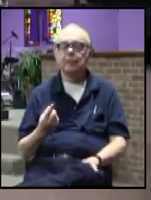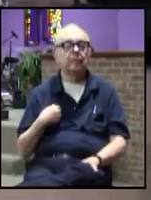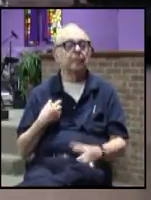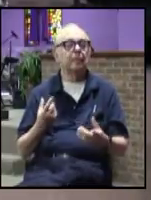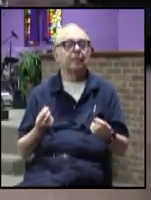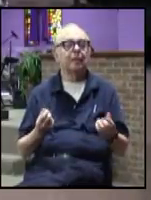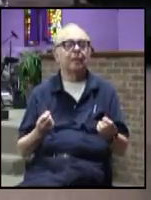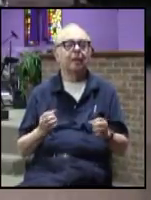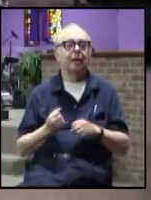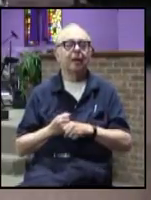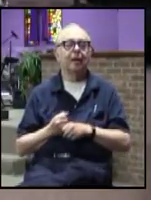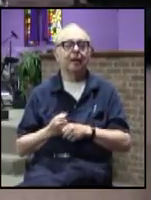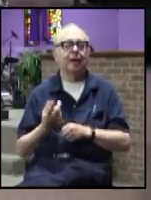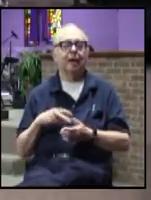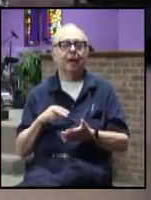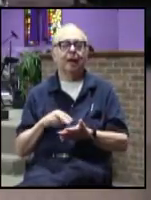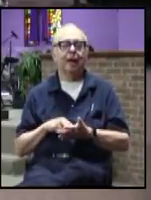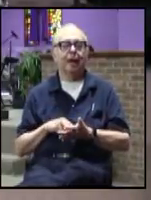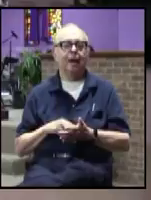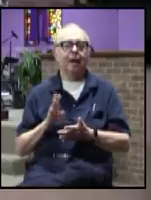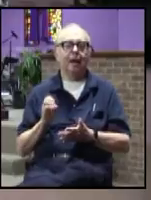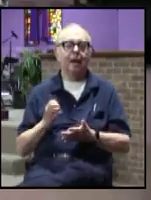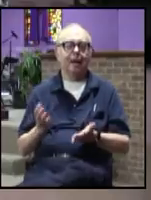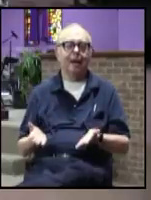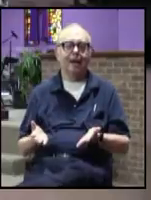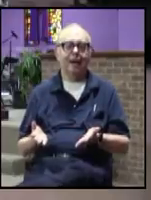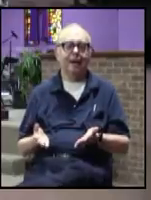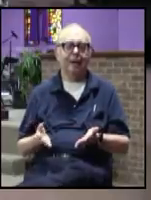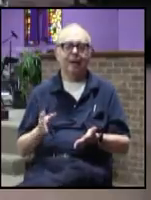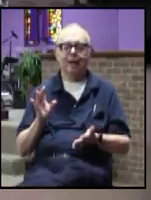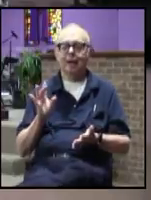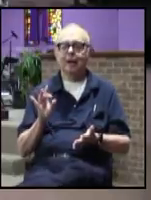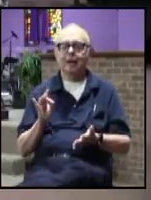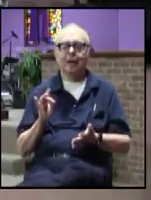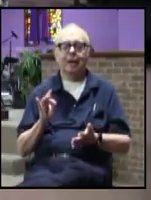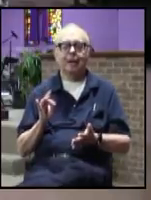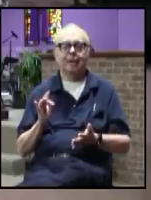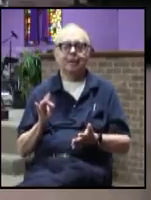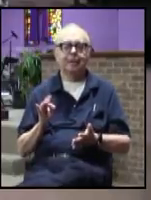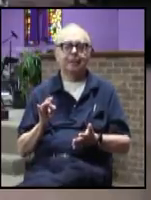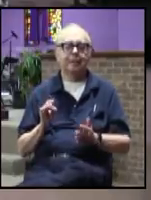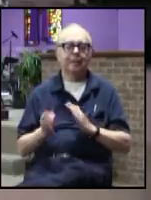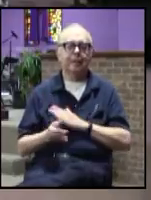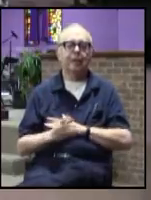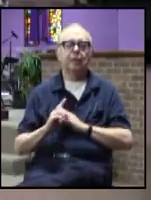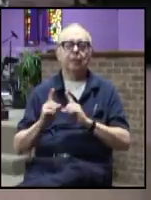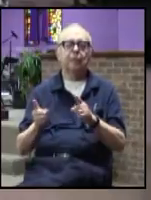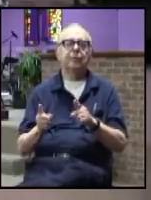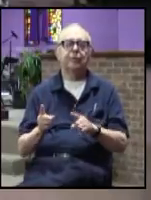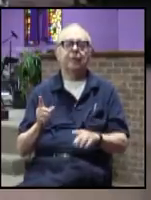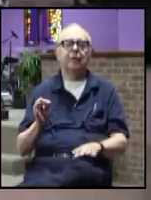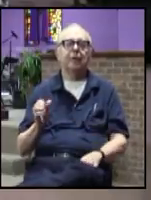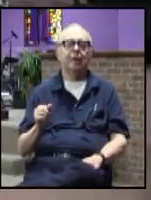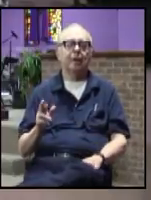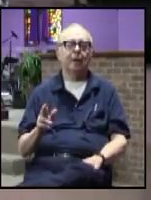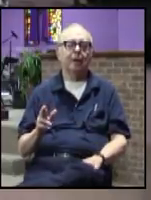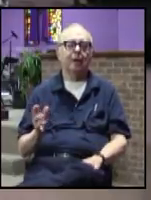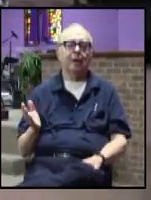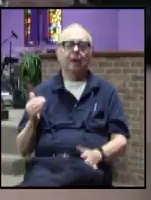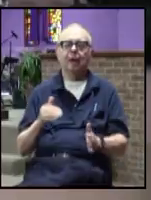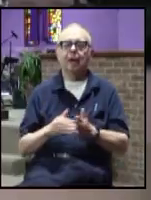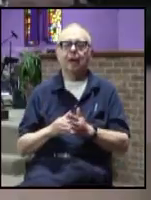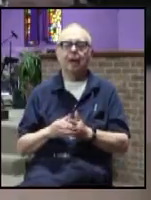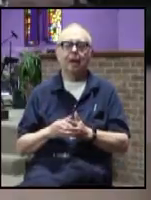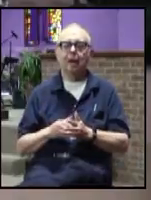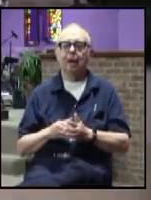And so what do? We made him get up and be here at 8 o'clock yesterday morning to go to the fair. And now